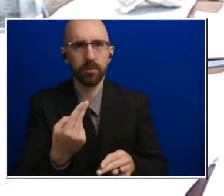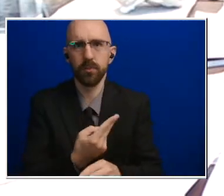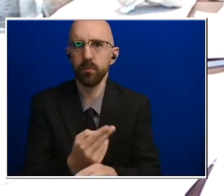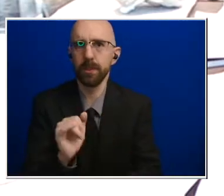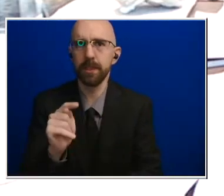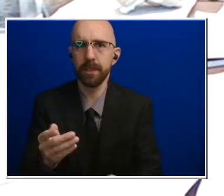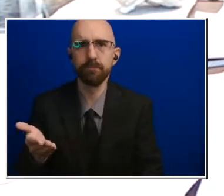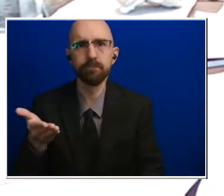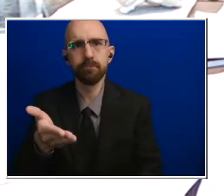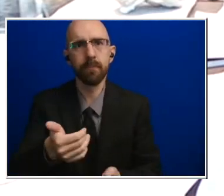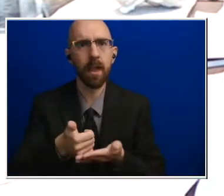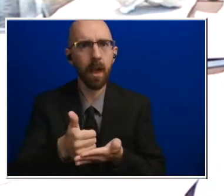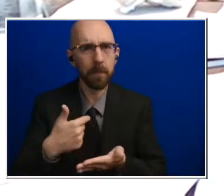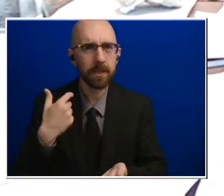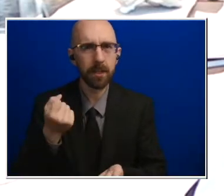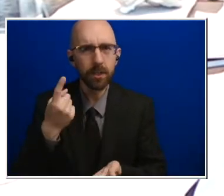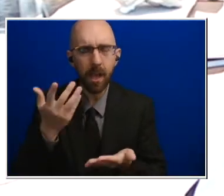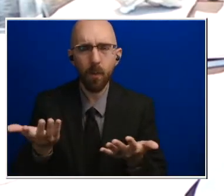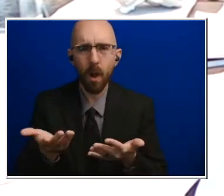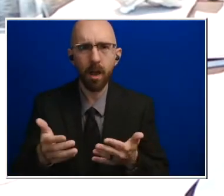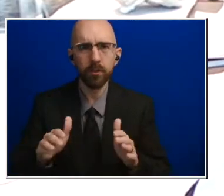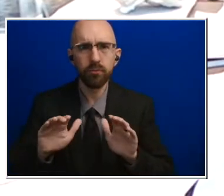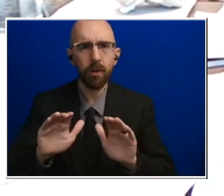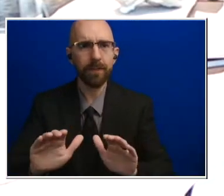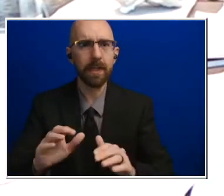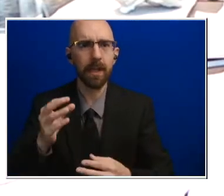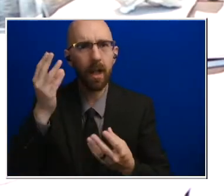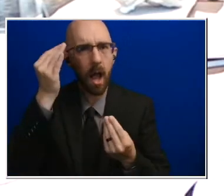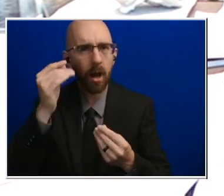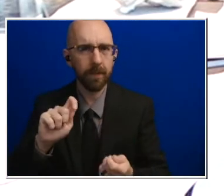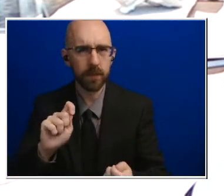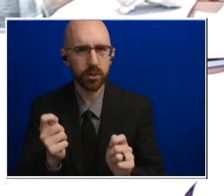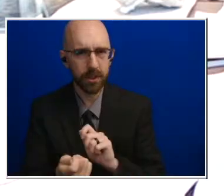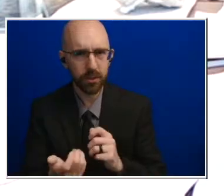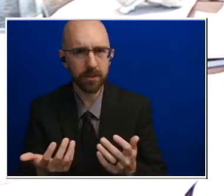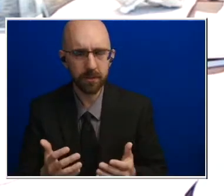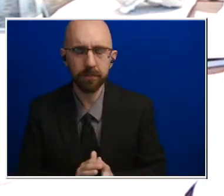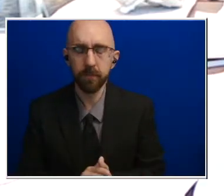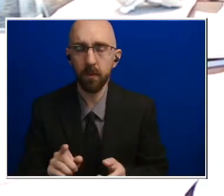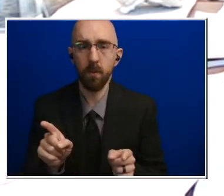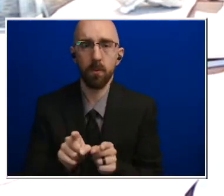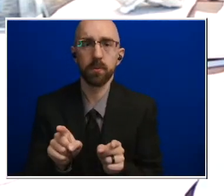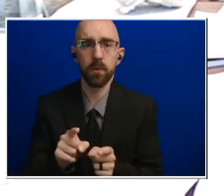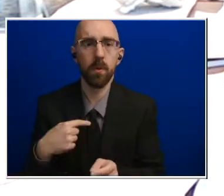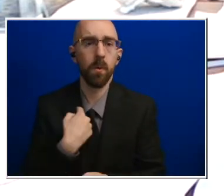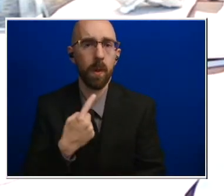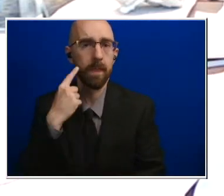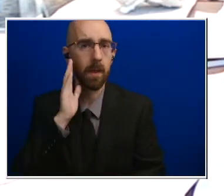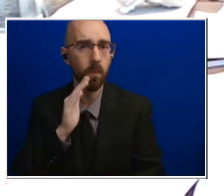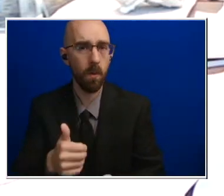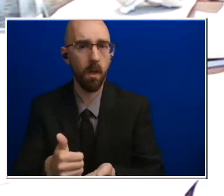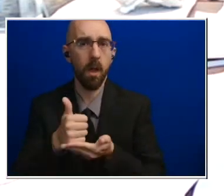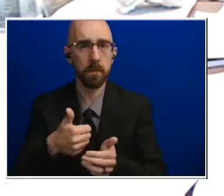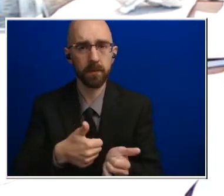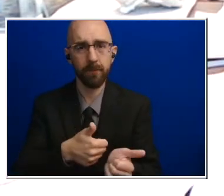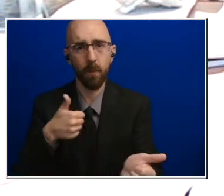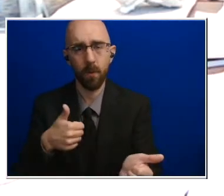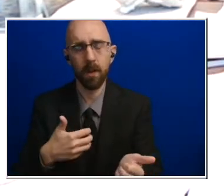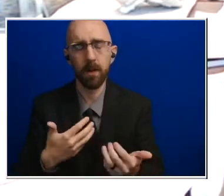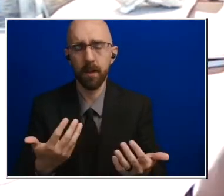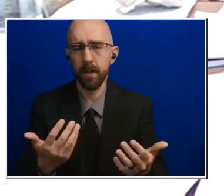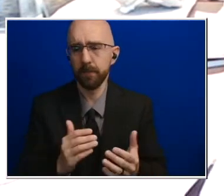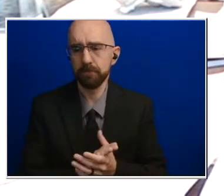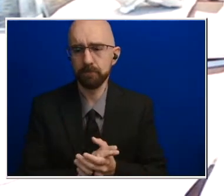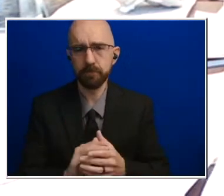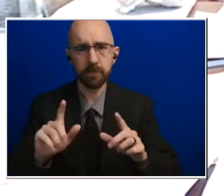help understand what's driving cognitive changes. And also, we think it's going to help us avoid